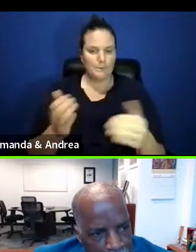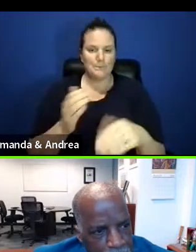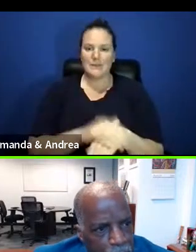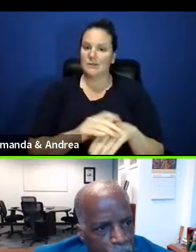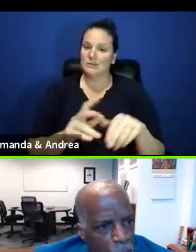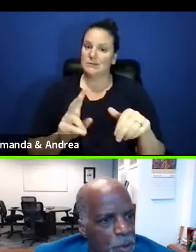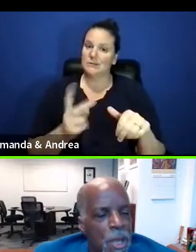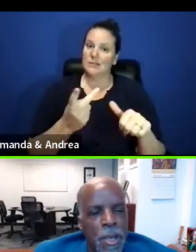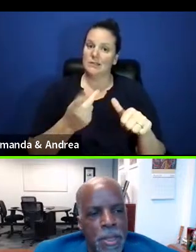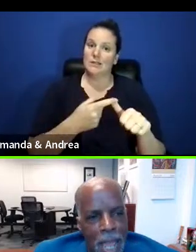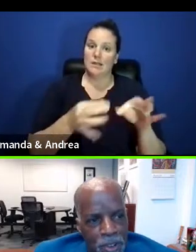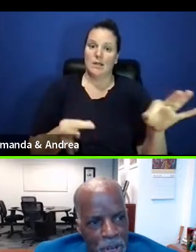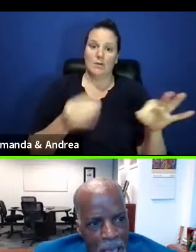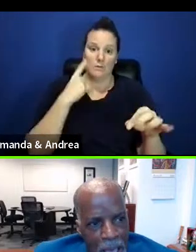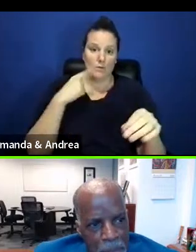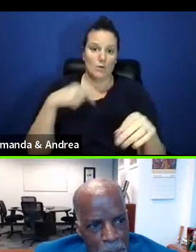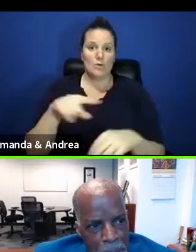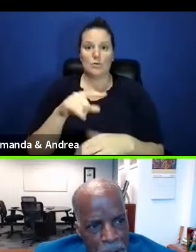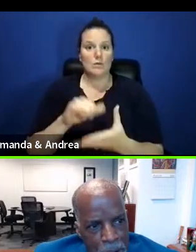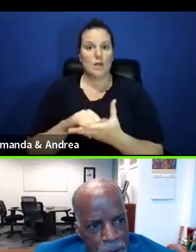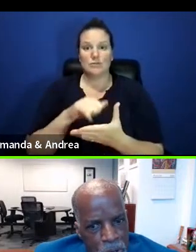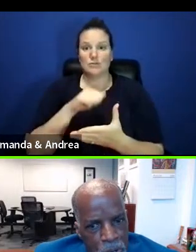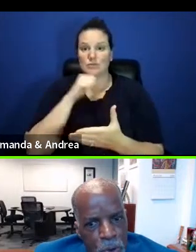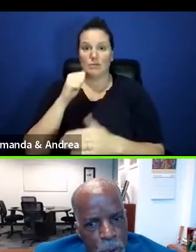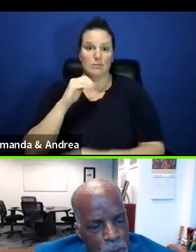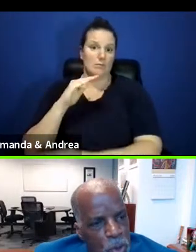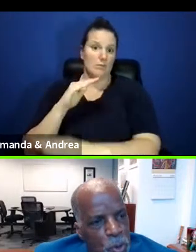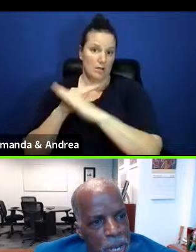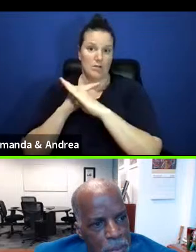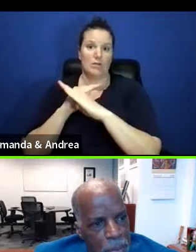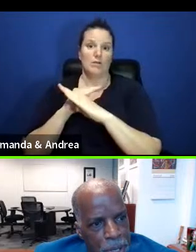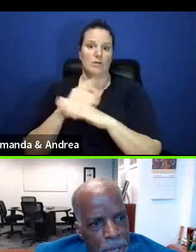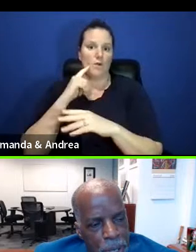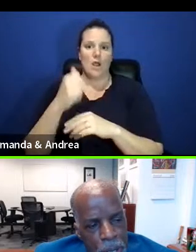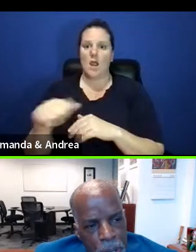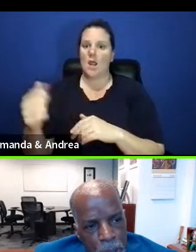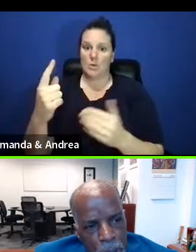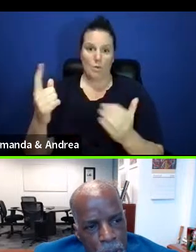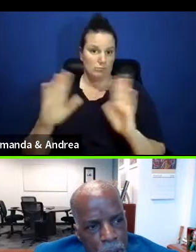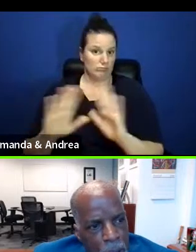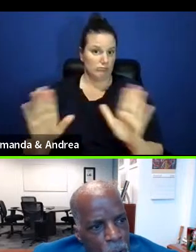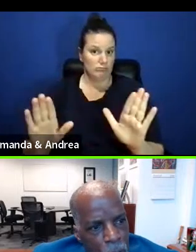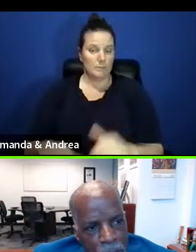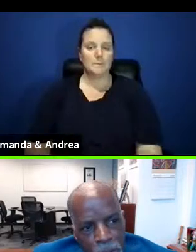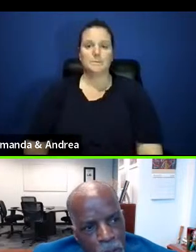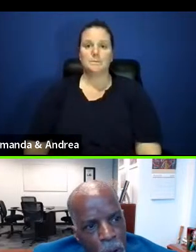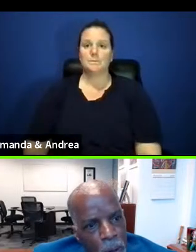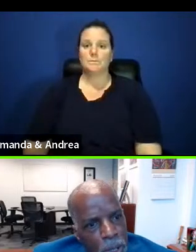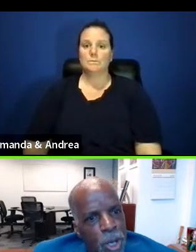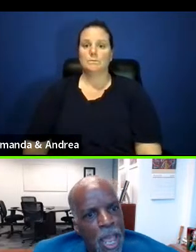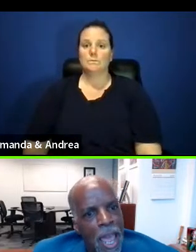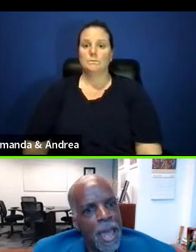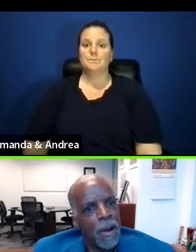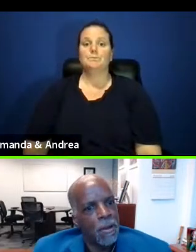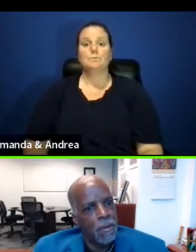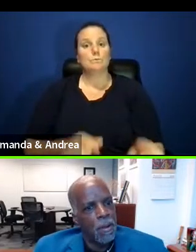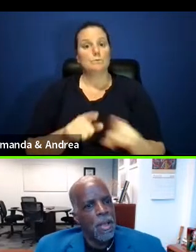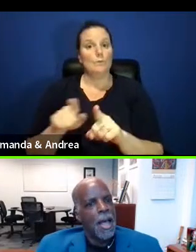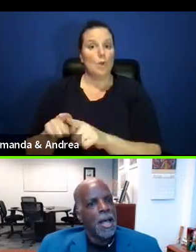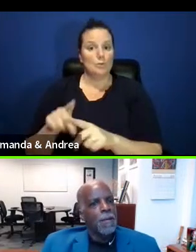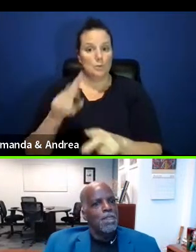second language for you, that should not be a barrier to input. We also look